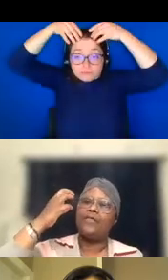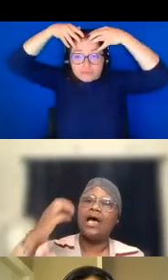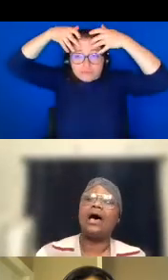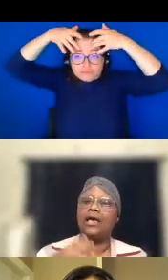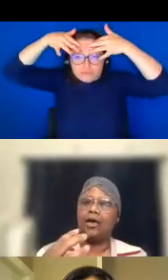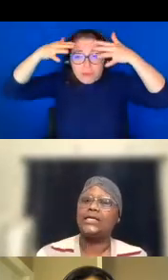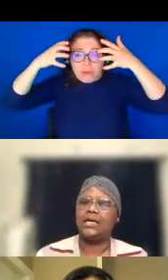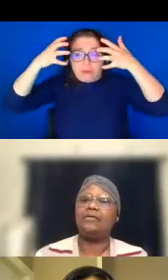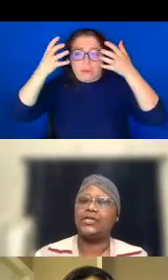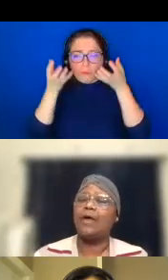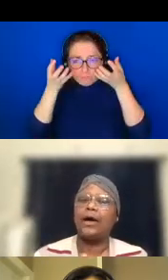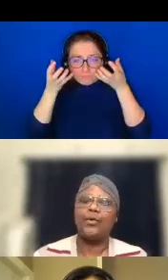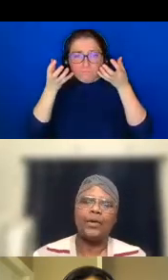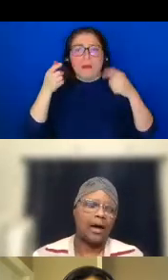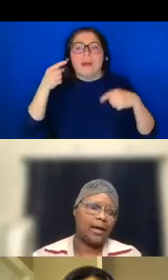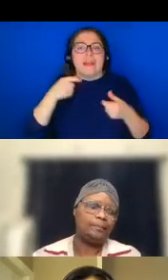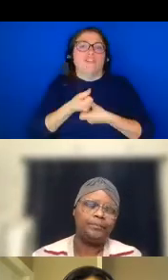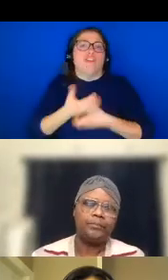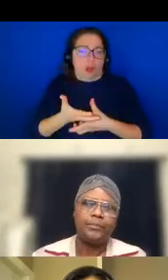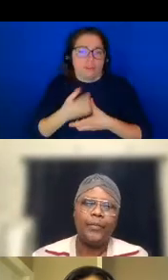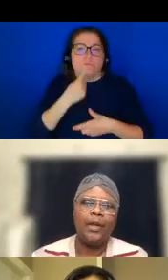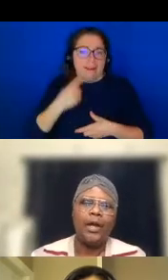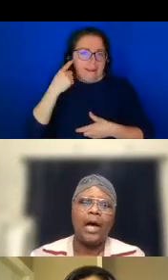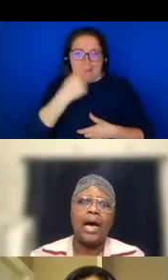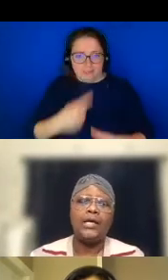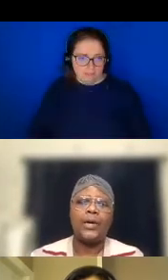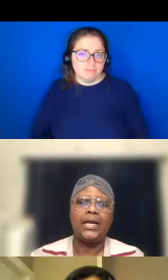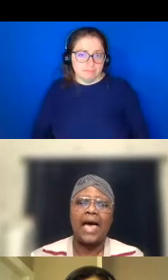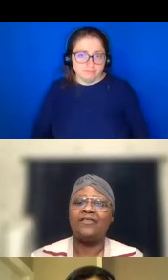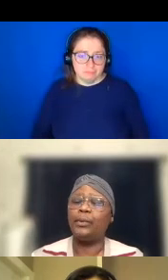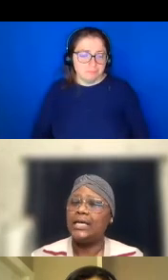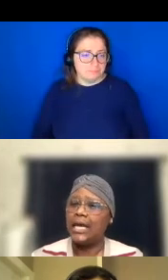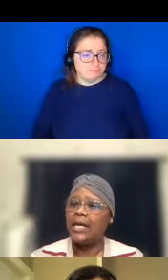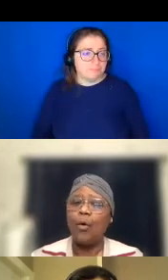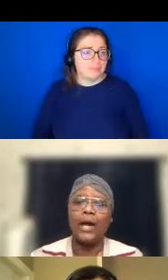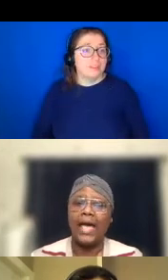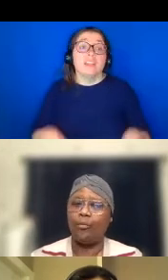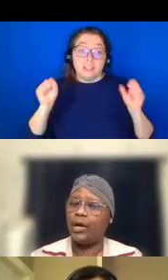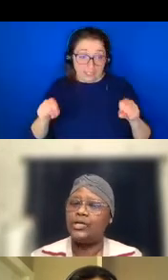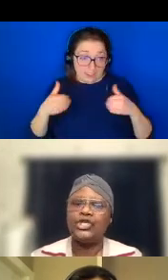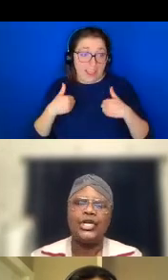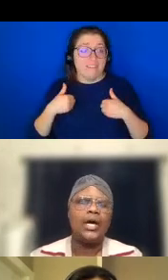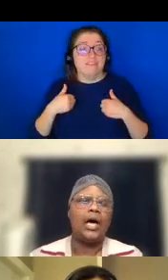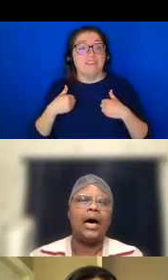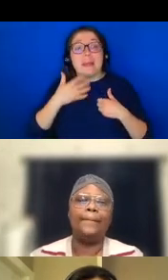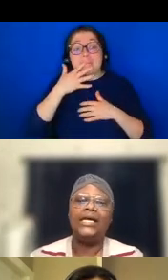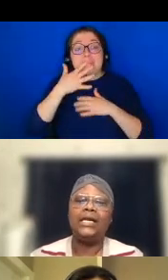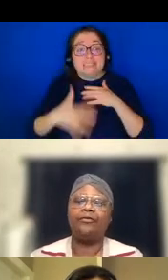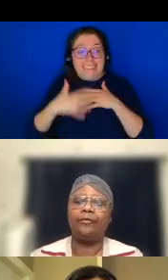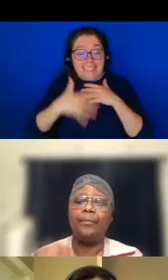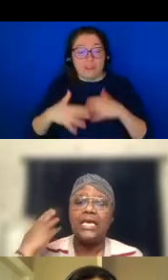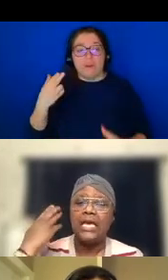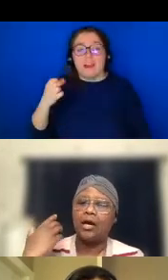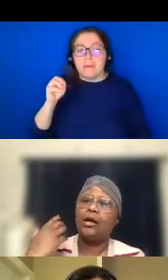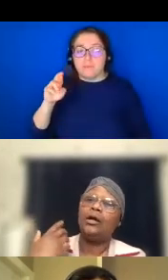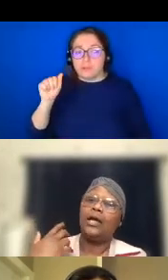around the eye, causing this raccoon eye. You can have bleeding or hemorrhage. Bleeding from